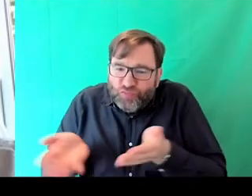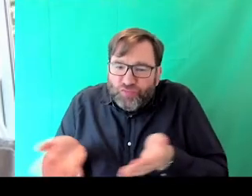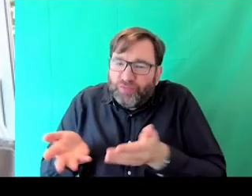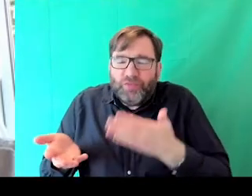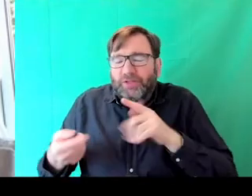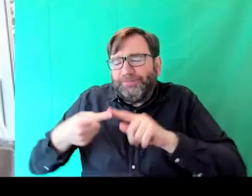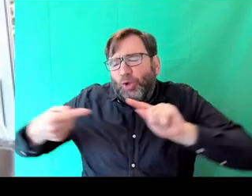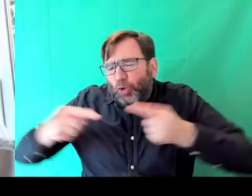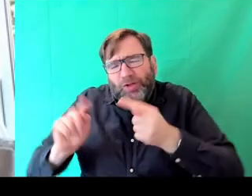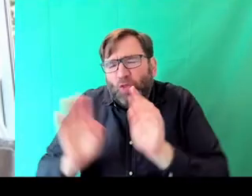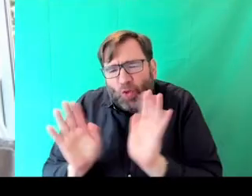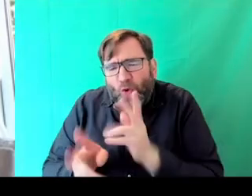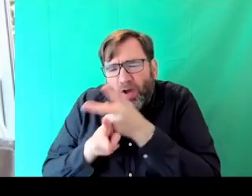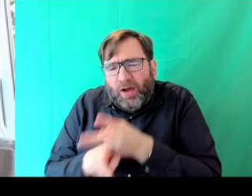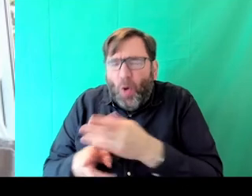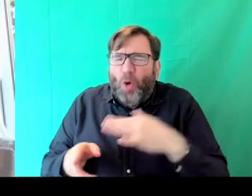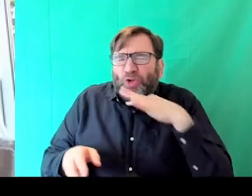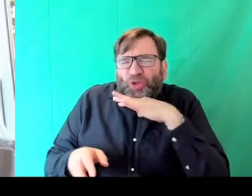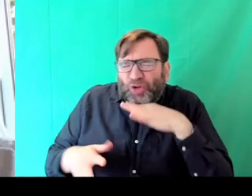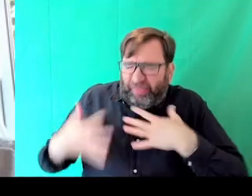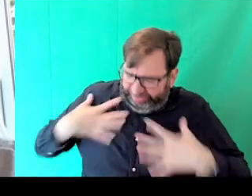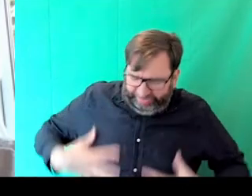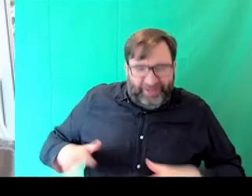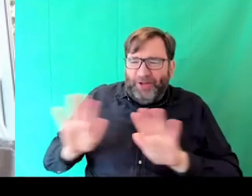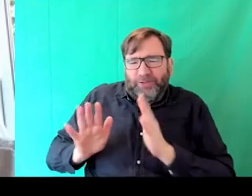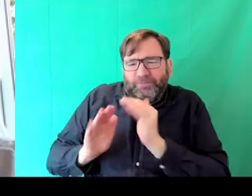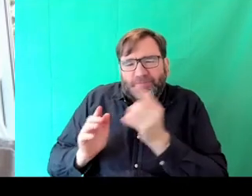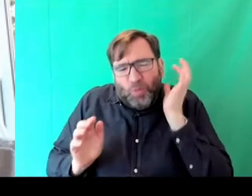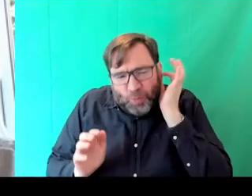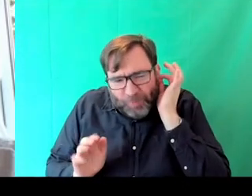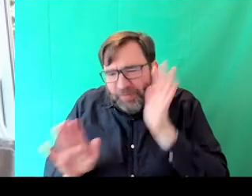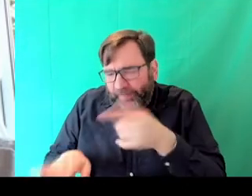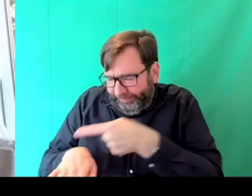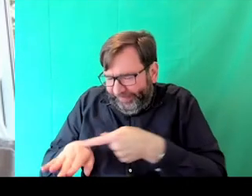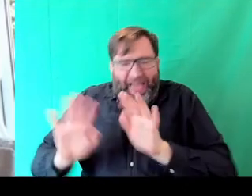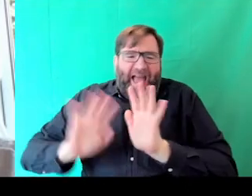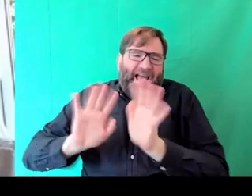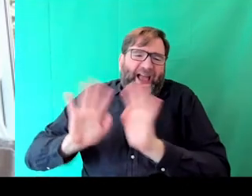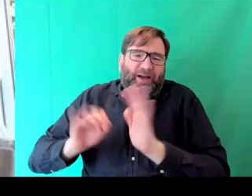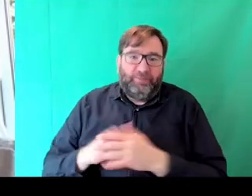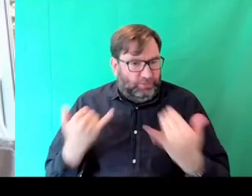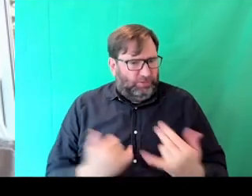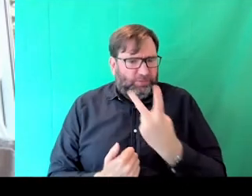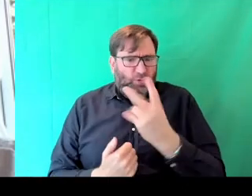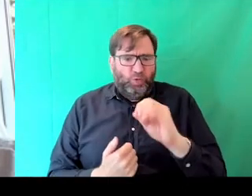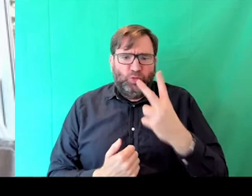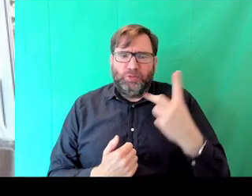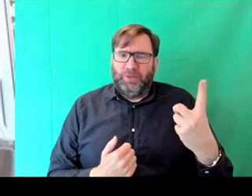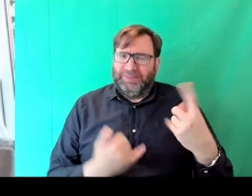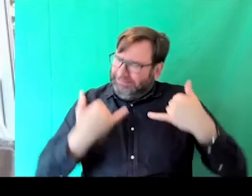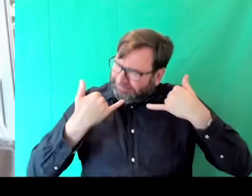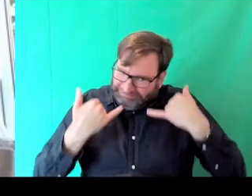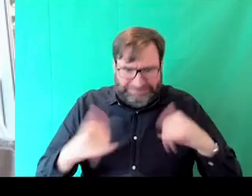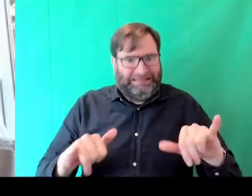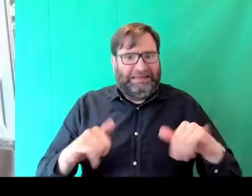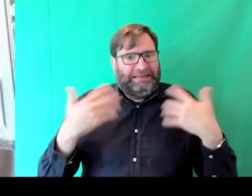girls and women enter sports, they are competing and training with their male athletes and male teammates. I trained